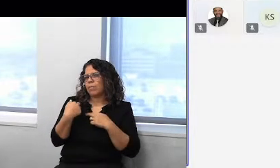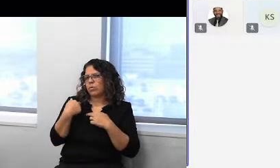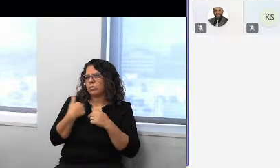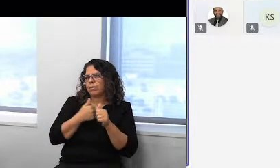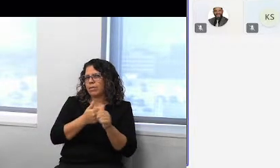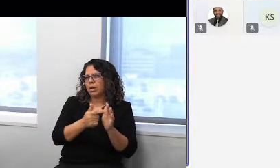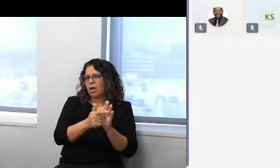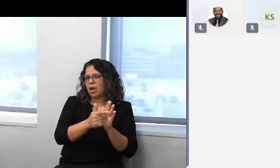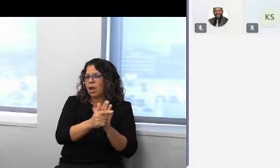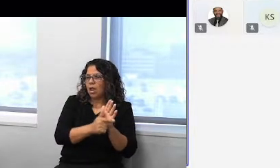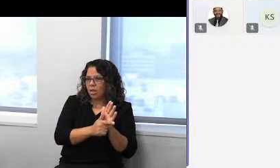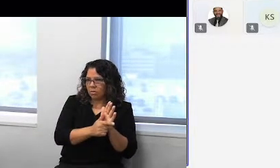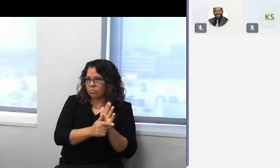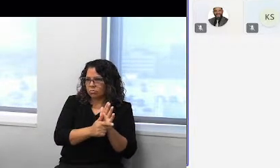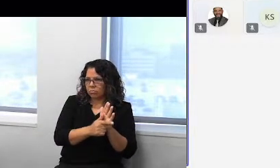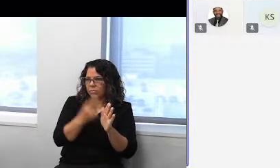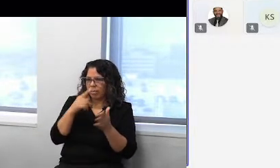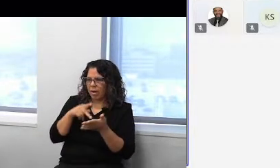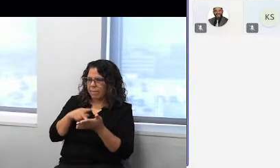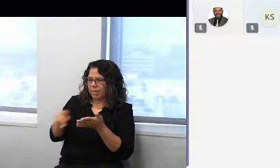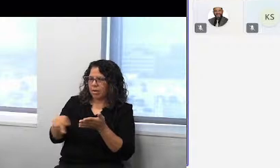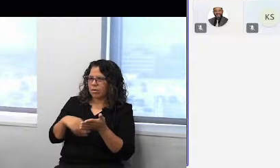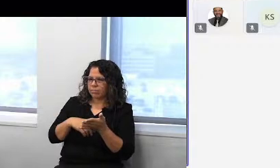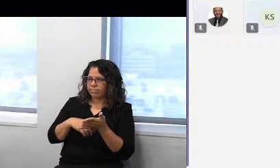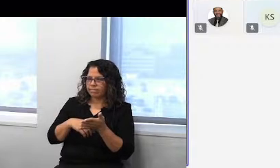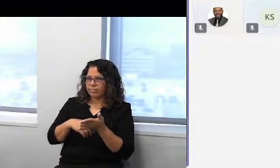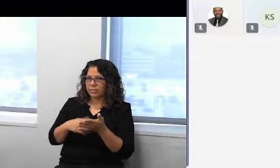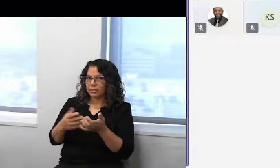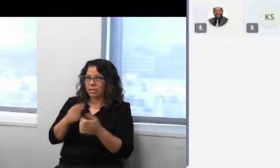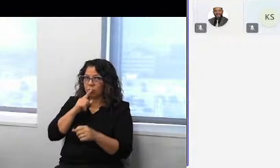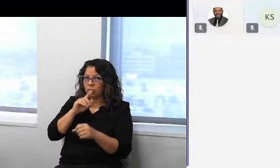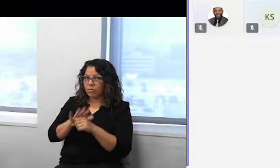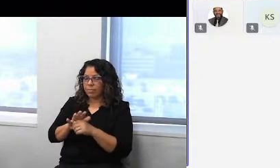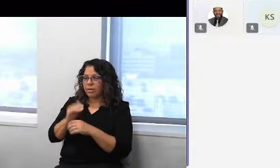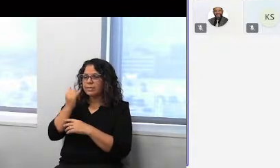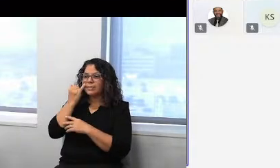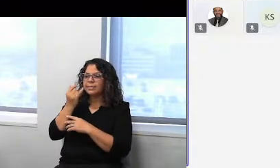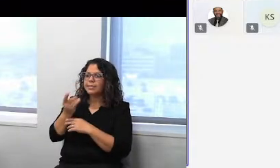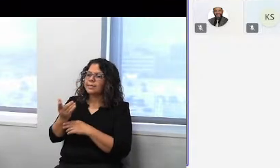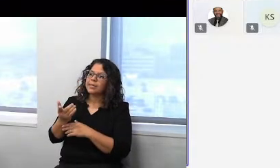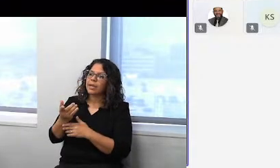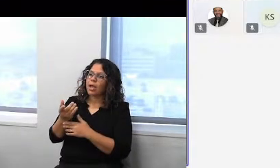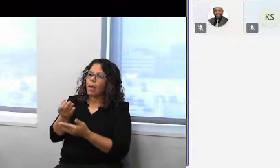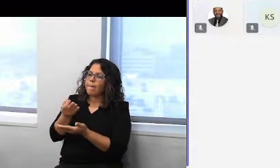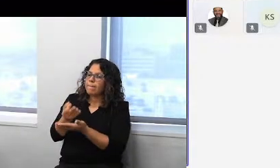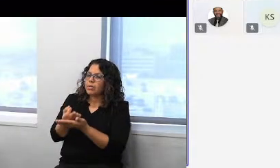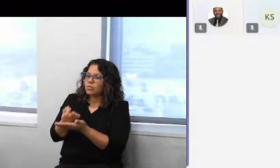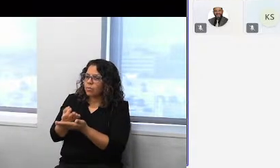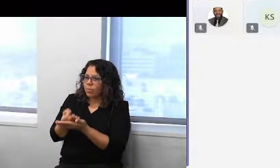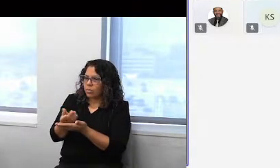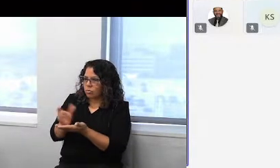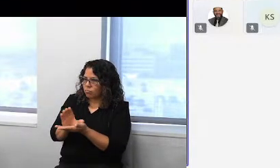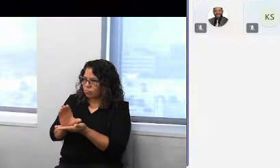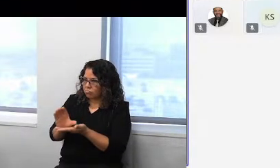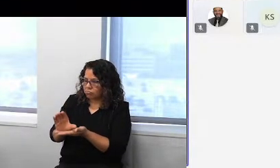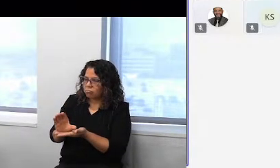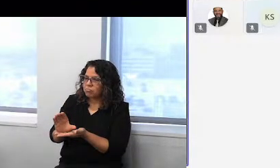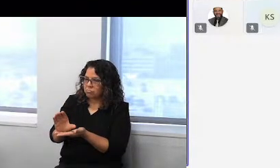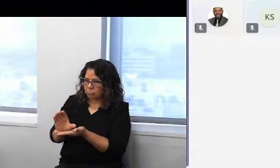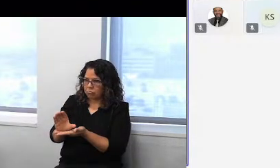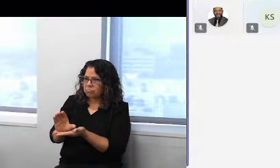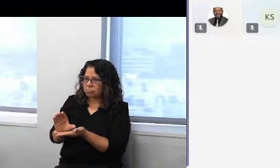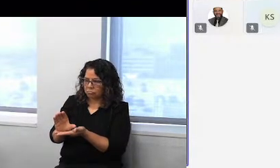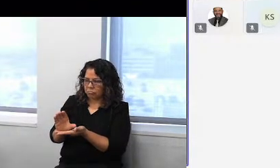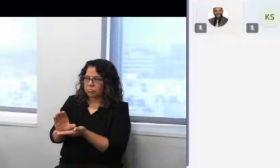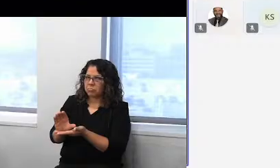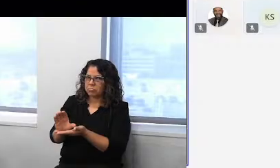And that I wanted to confirm whether your budget or what your budget for that item